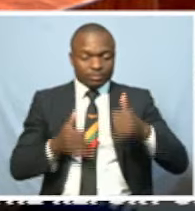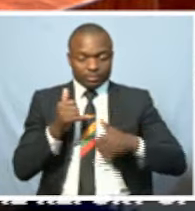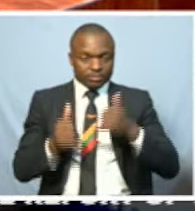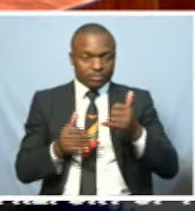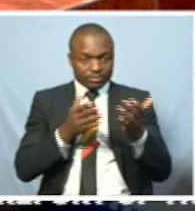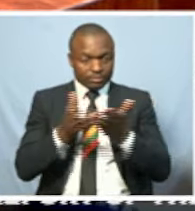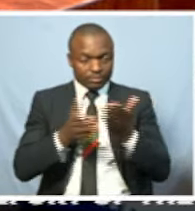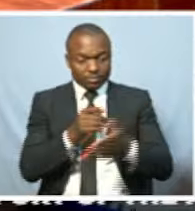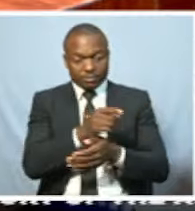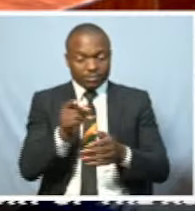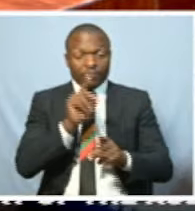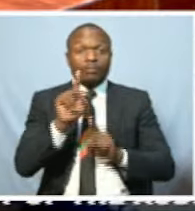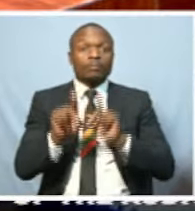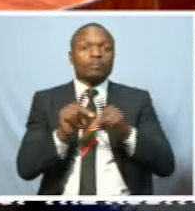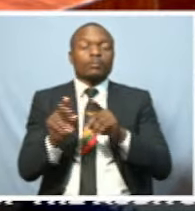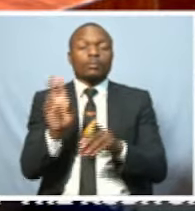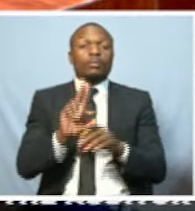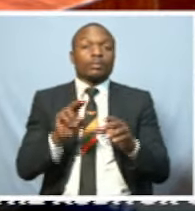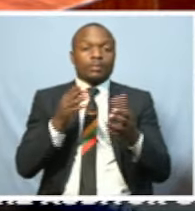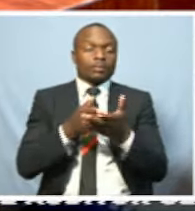this road.